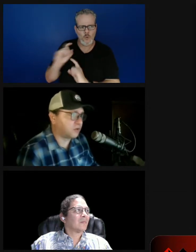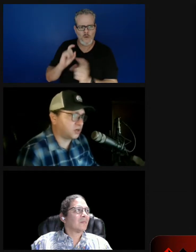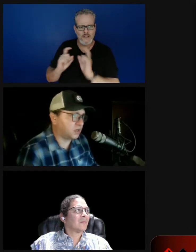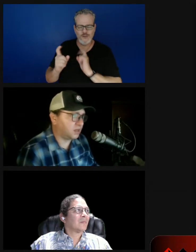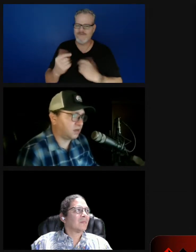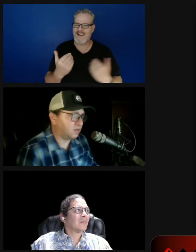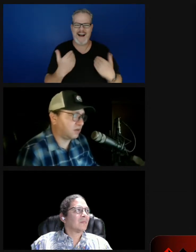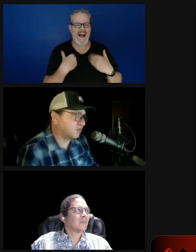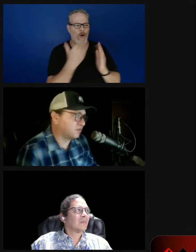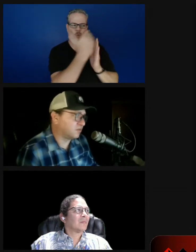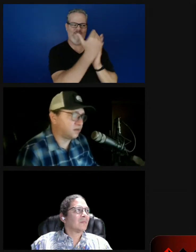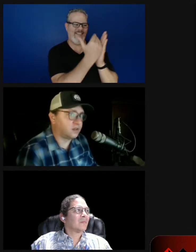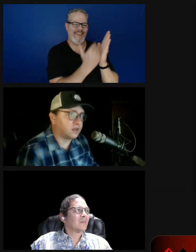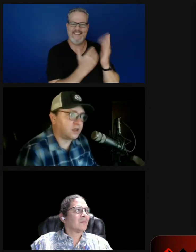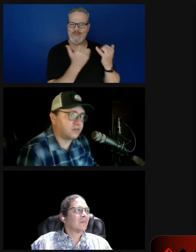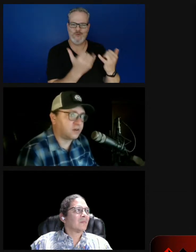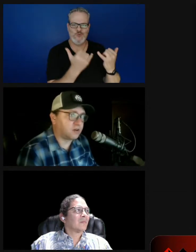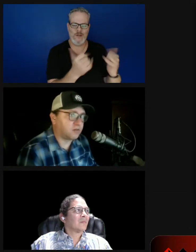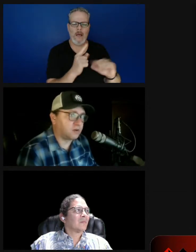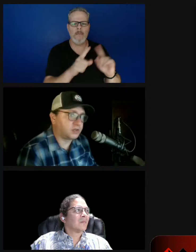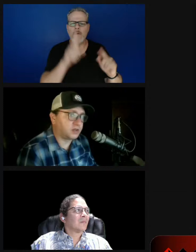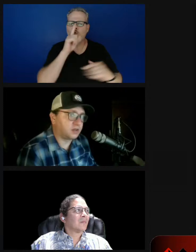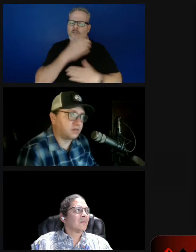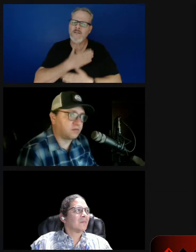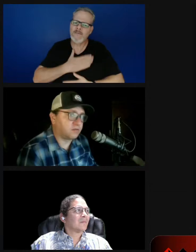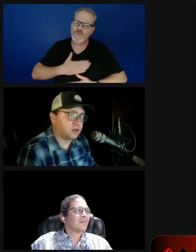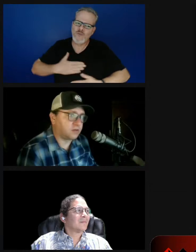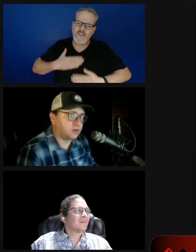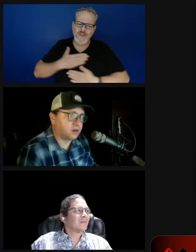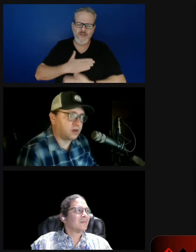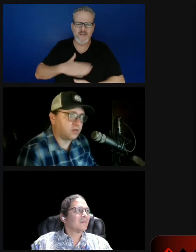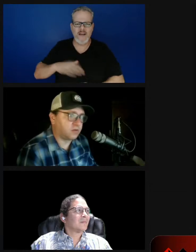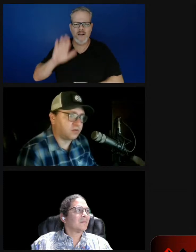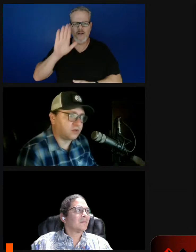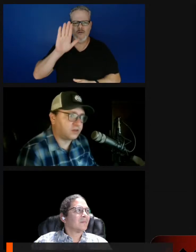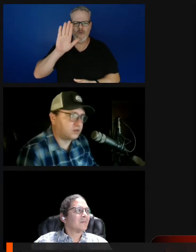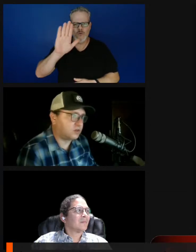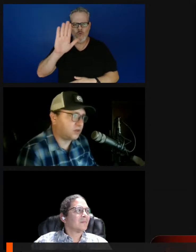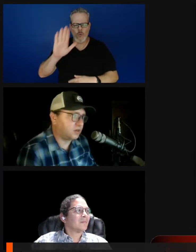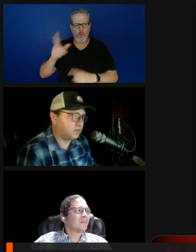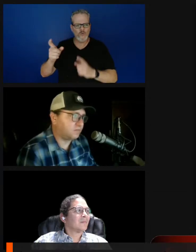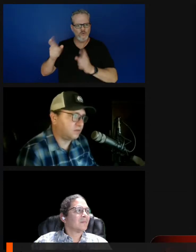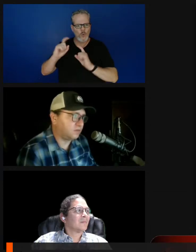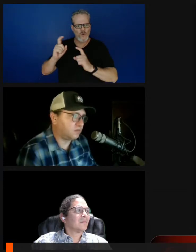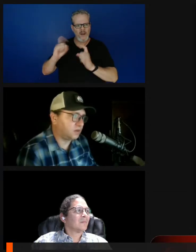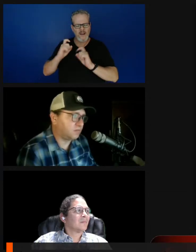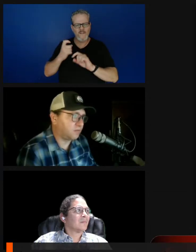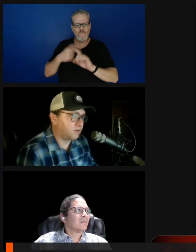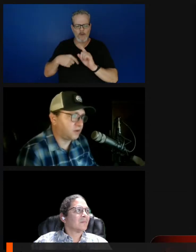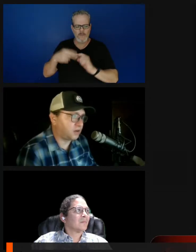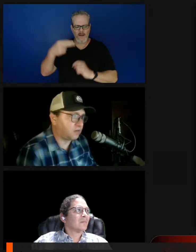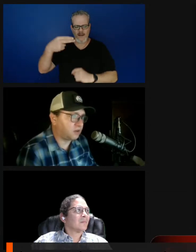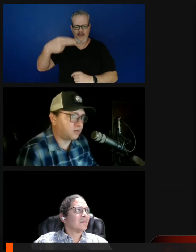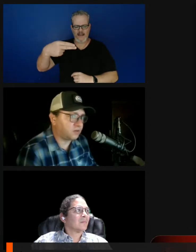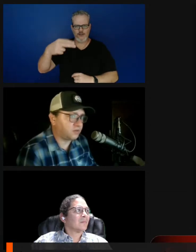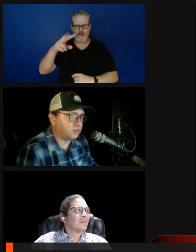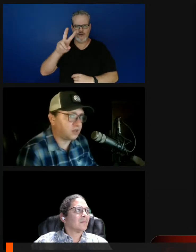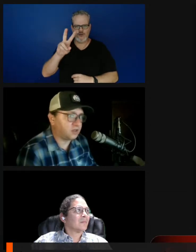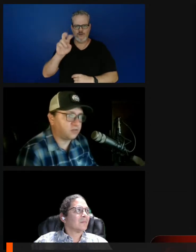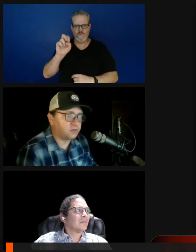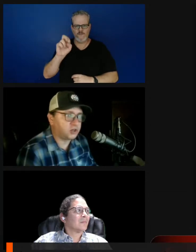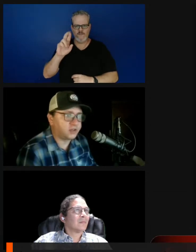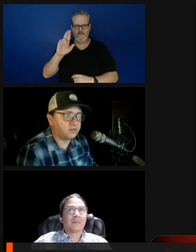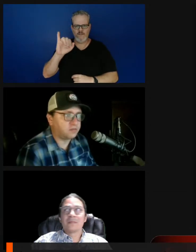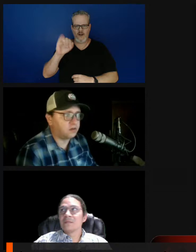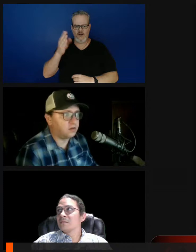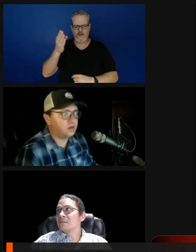really appreciate that. Donations on the HVERI website through hveri.org/donate is where we prefer to take donations. We also do take